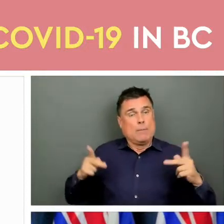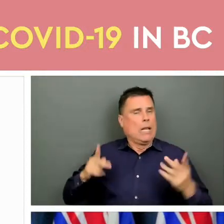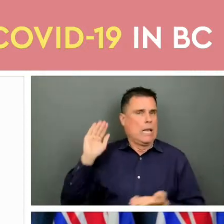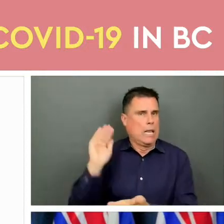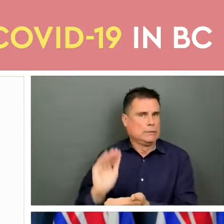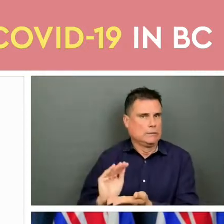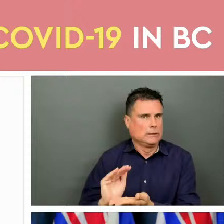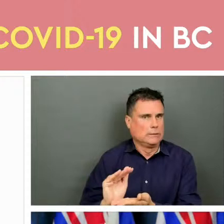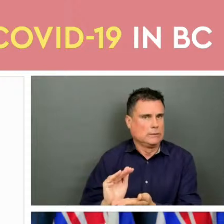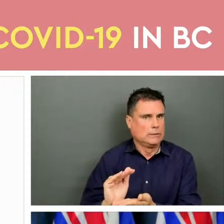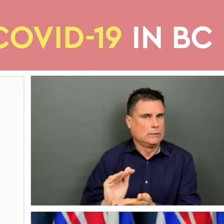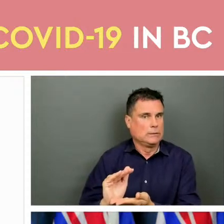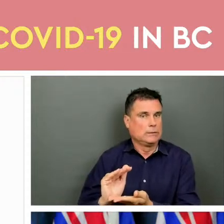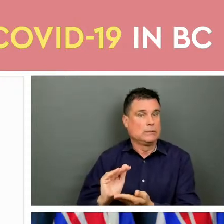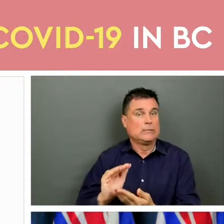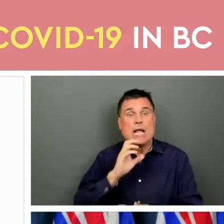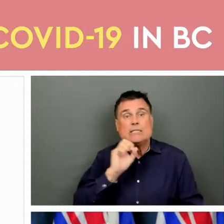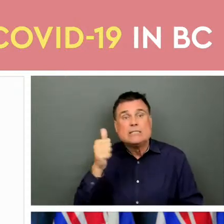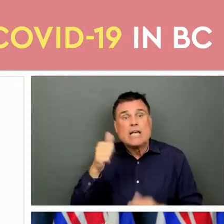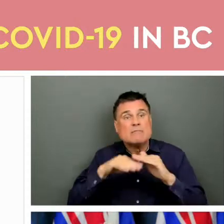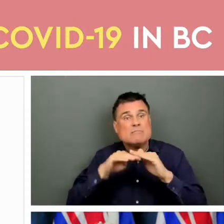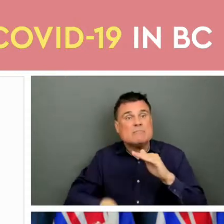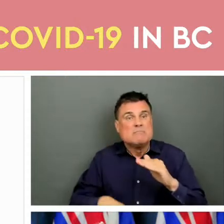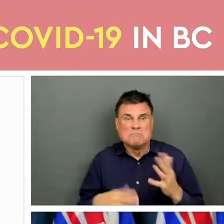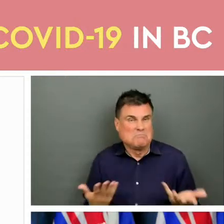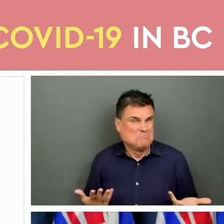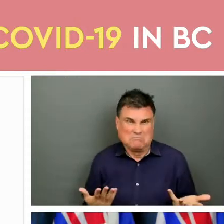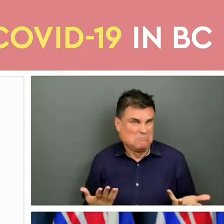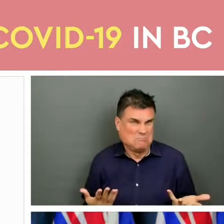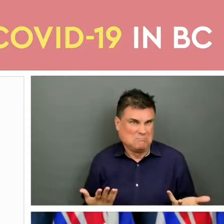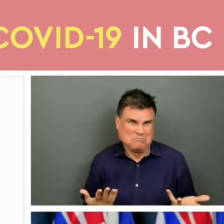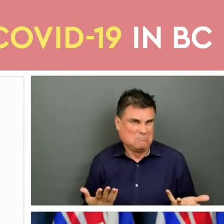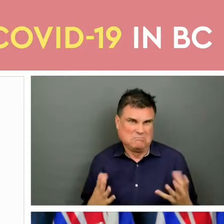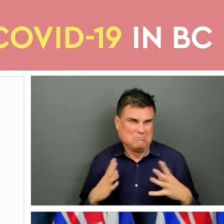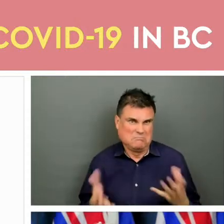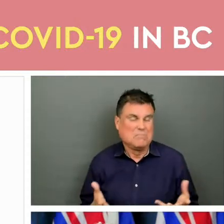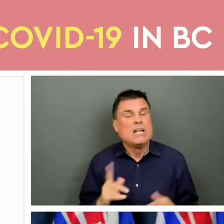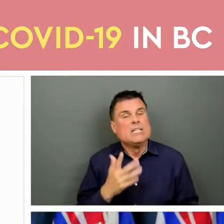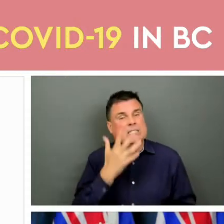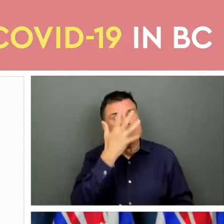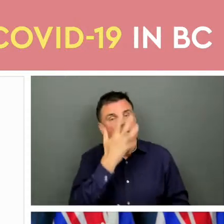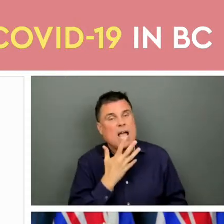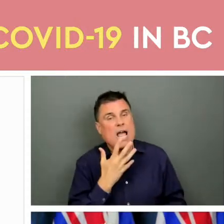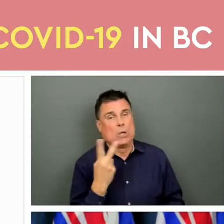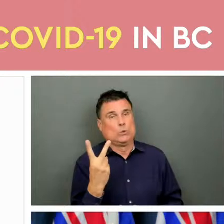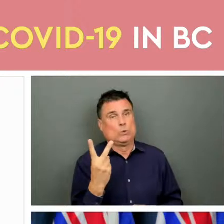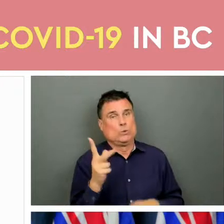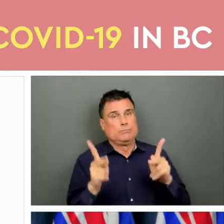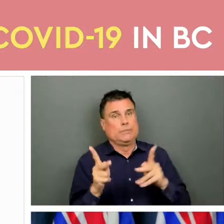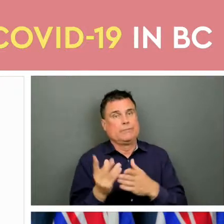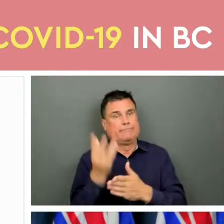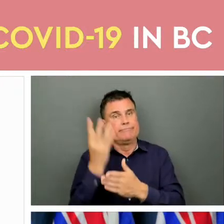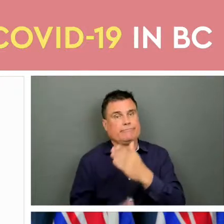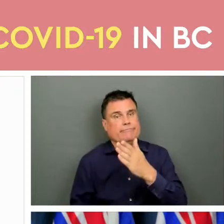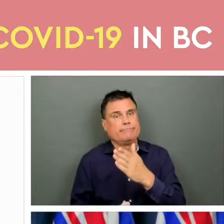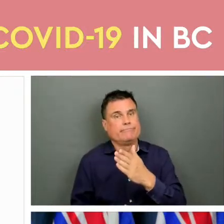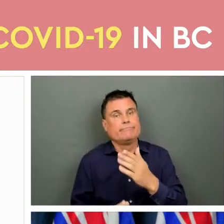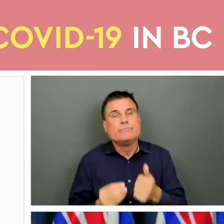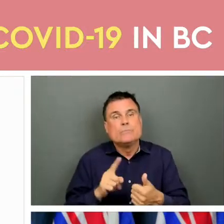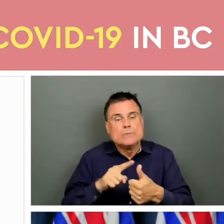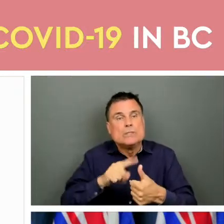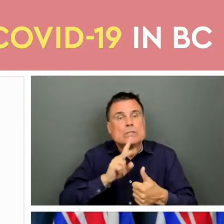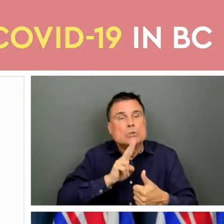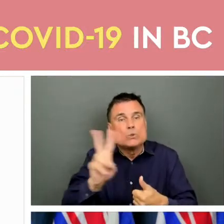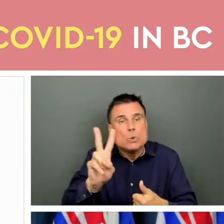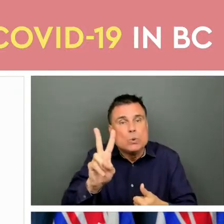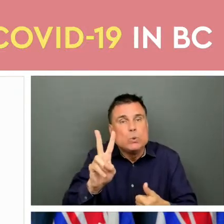under the age of 10. We have sadly had two people who have died, one a toddler and the other an infant under the age